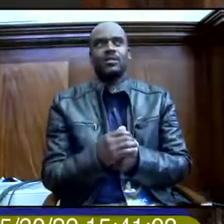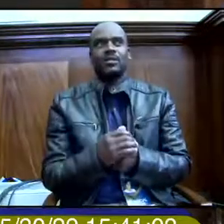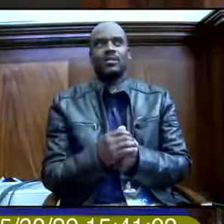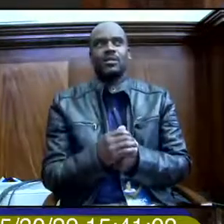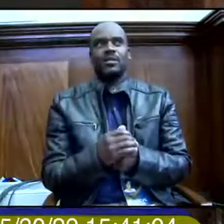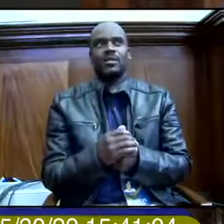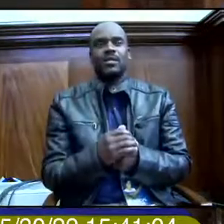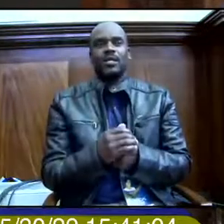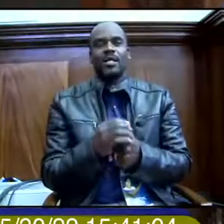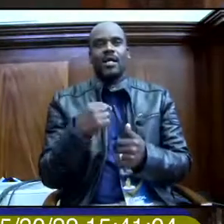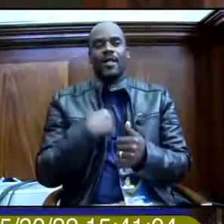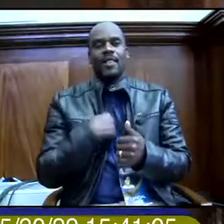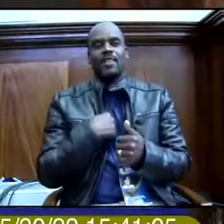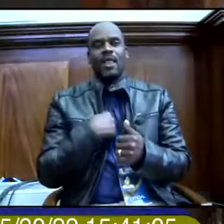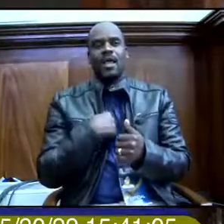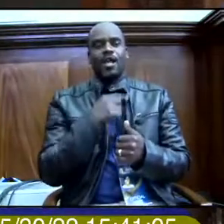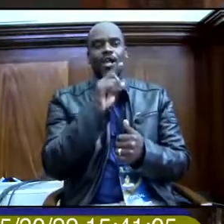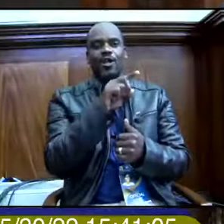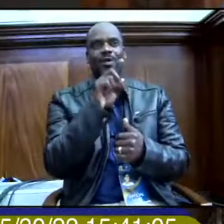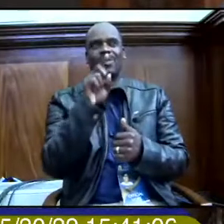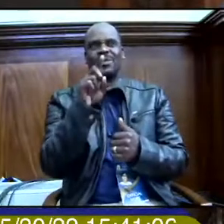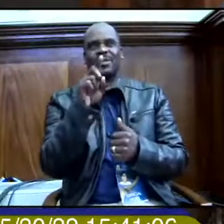i noted crucial